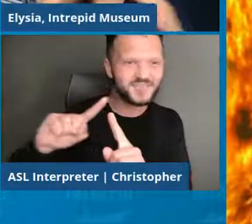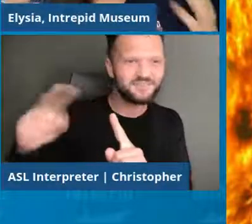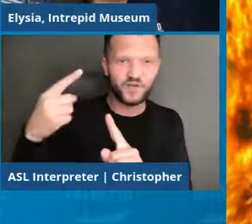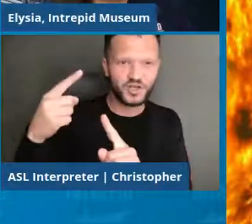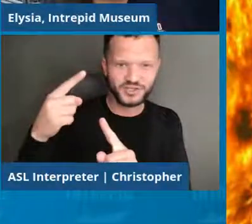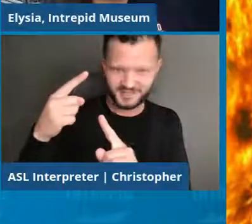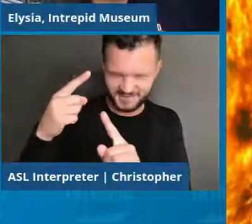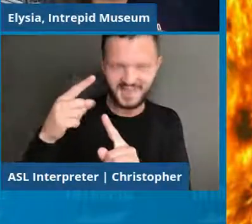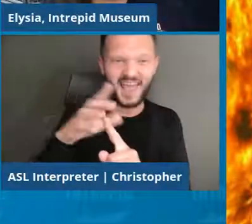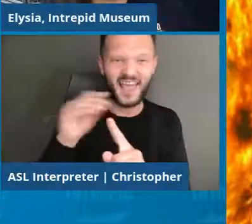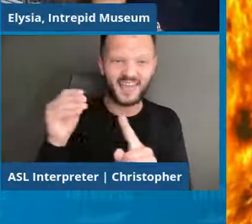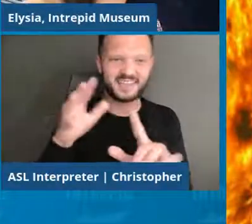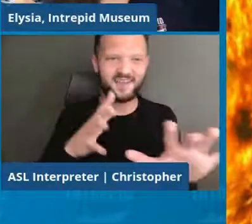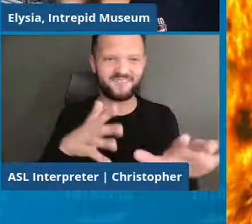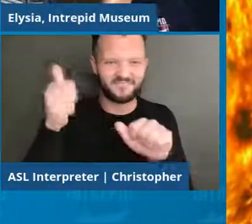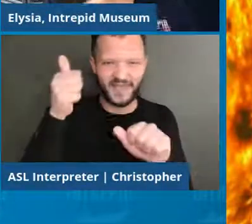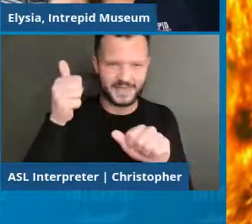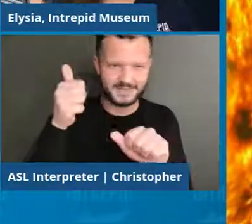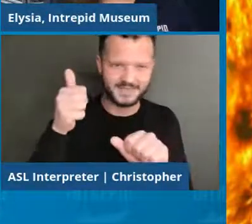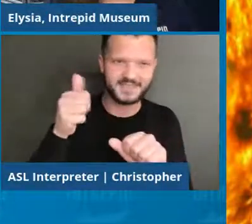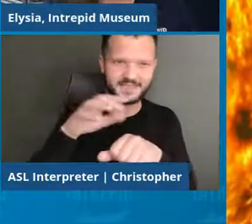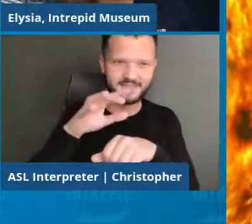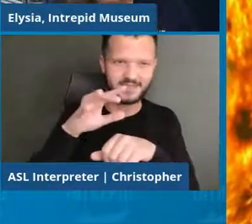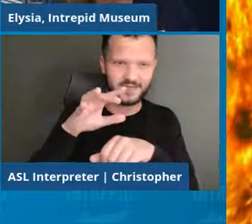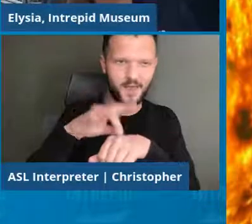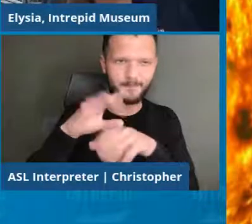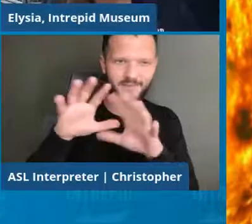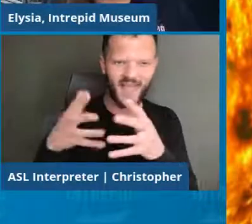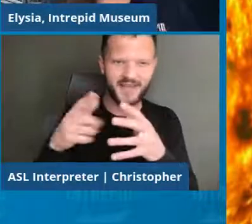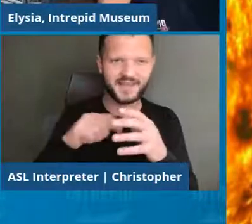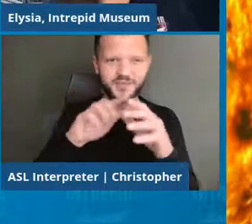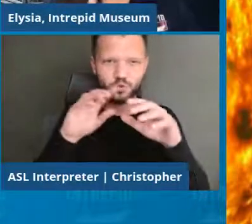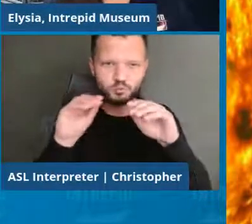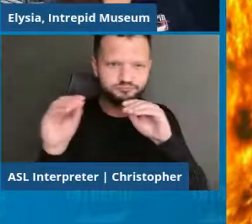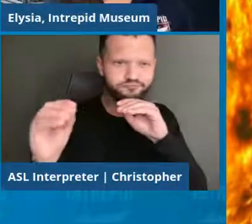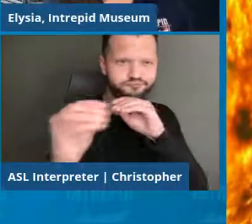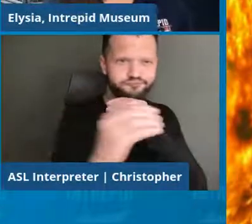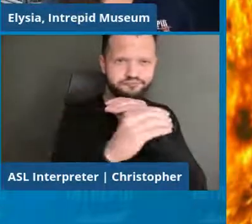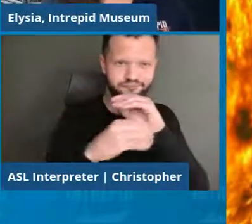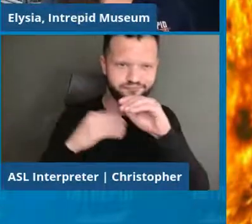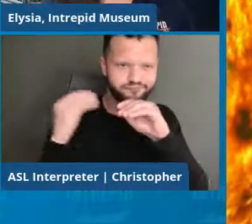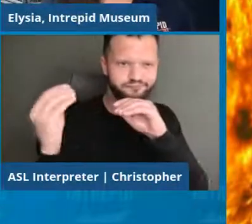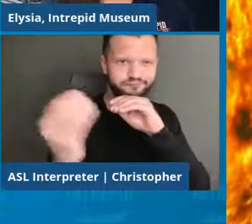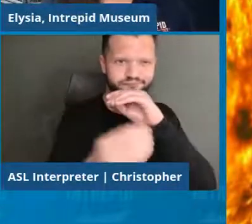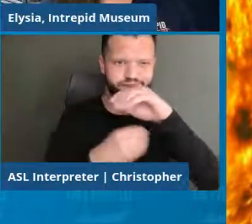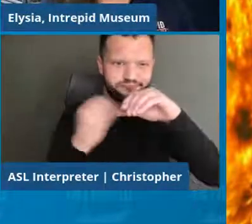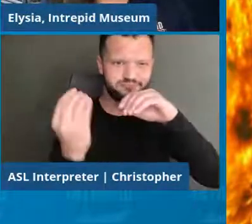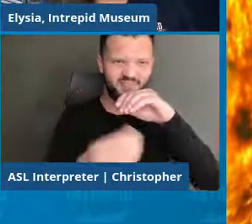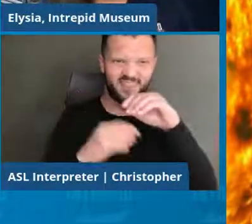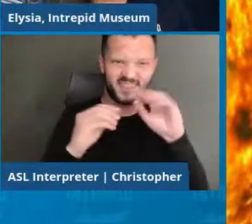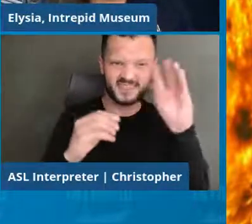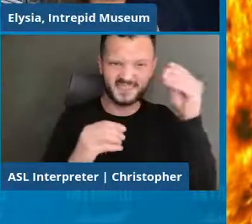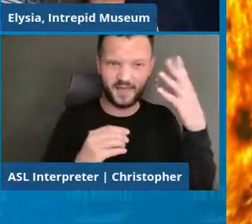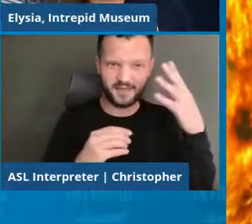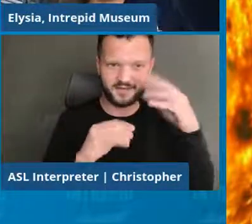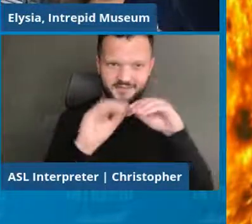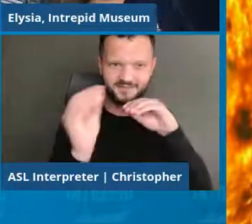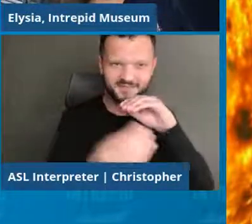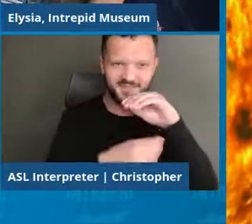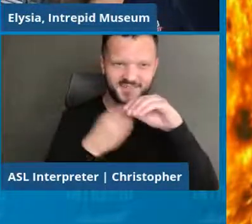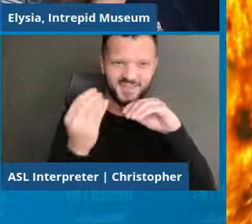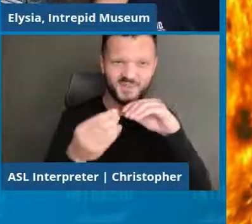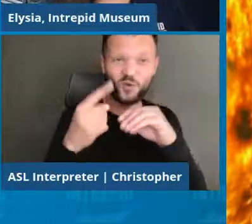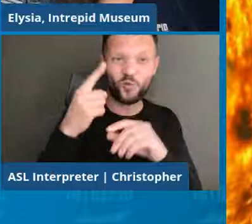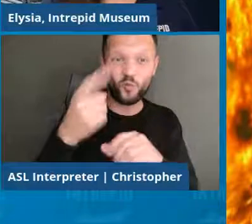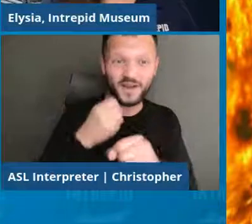the fastest planet to orbit around the sun. So 1 year on Mercury takes only 88